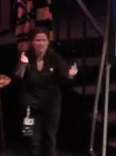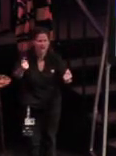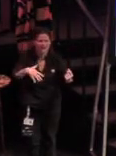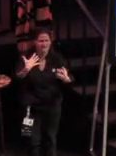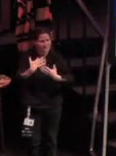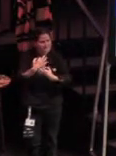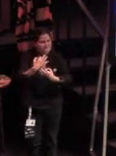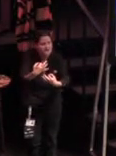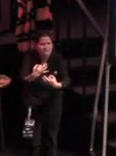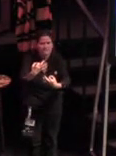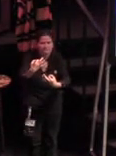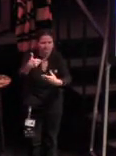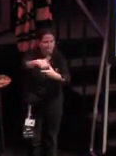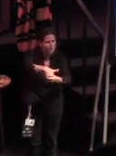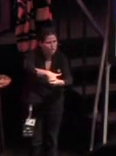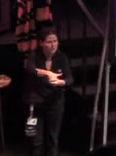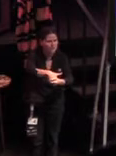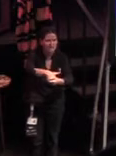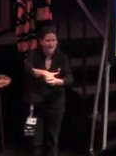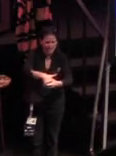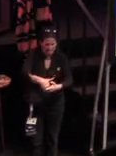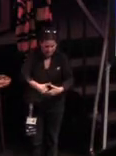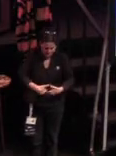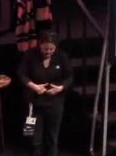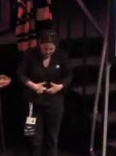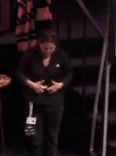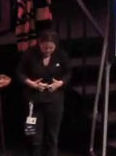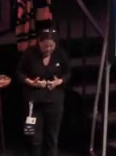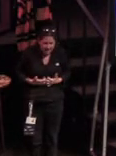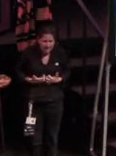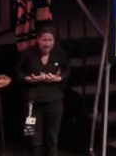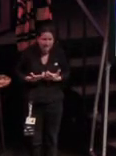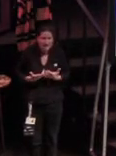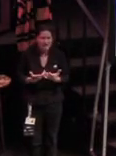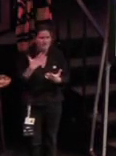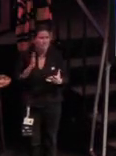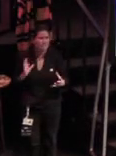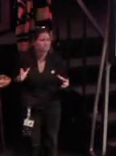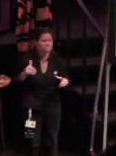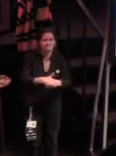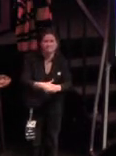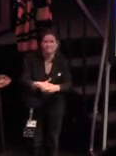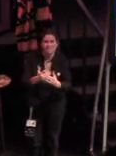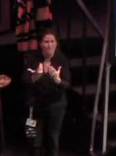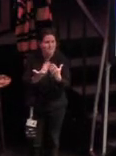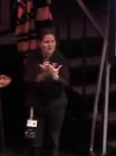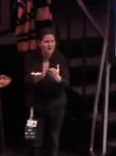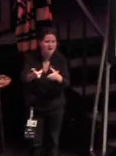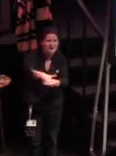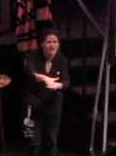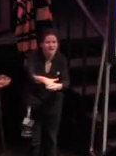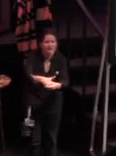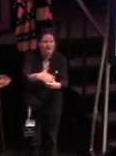I felt this fire burn in my belly, and I was like, I want this, I want to taste this, I want to be part of this. And I remember